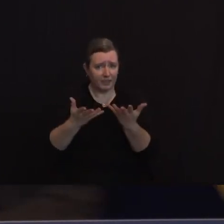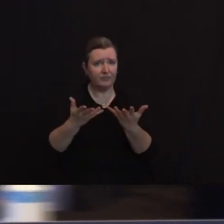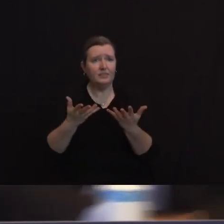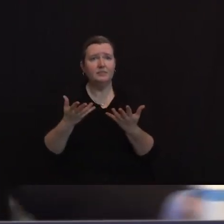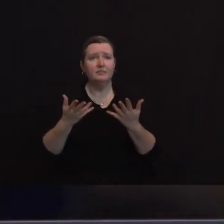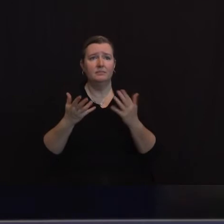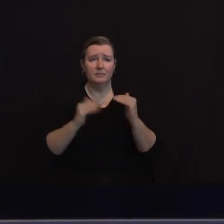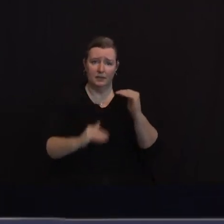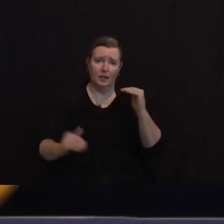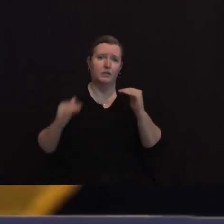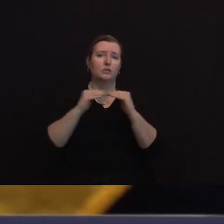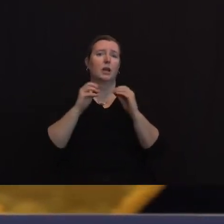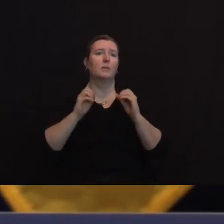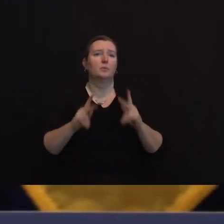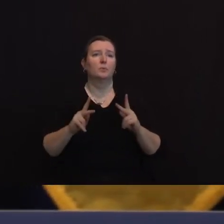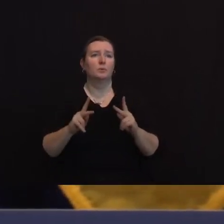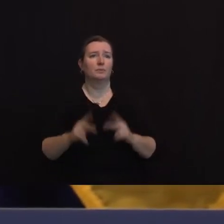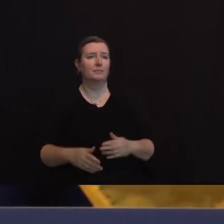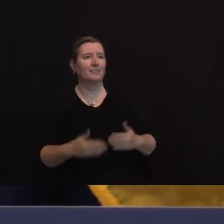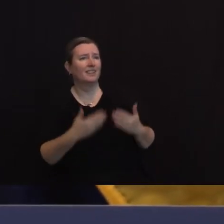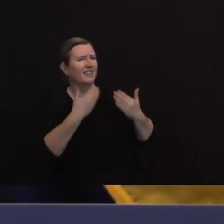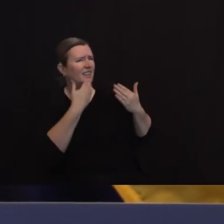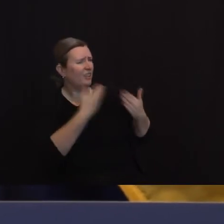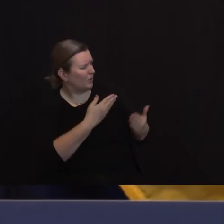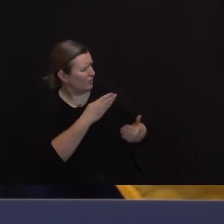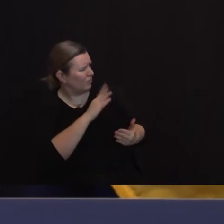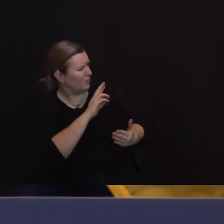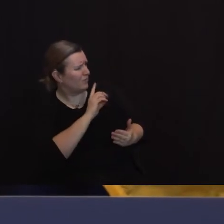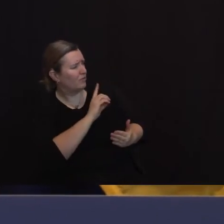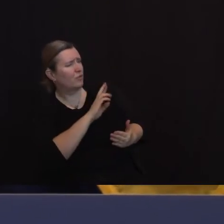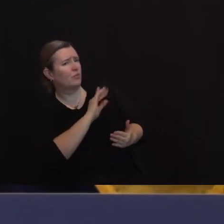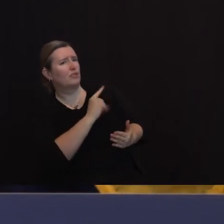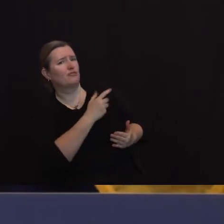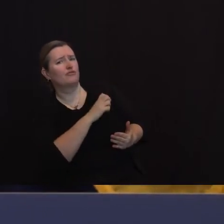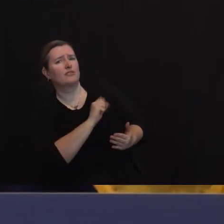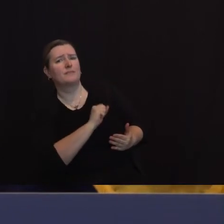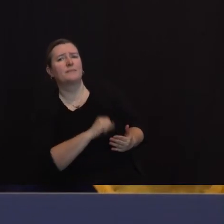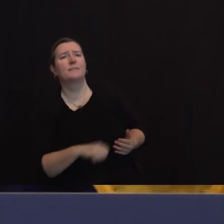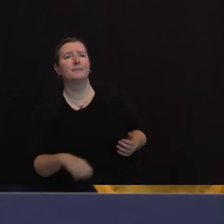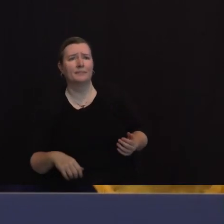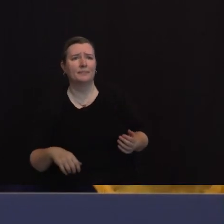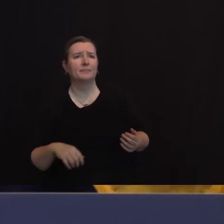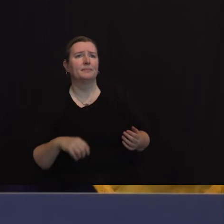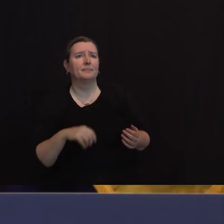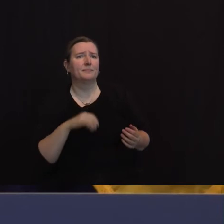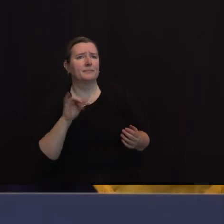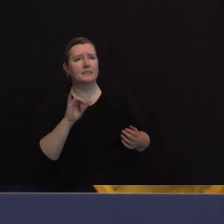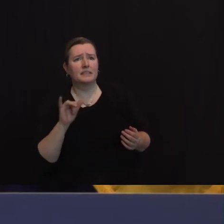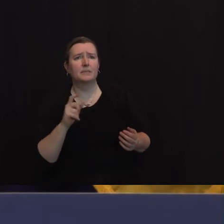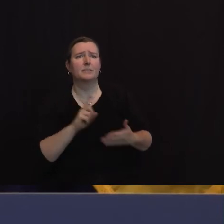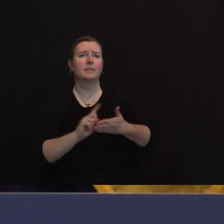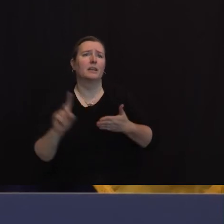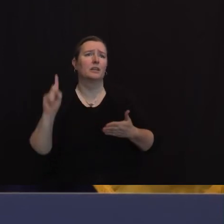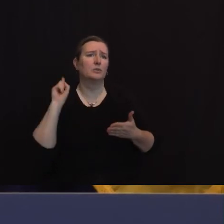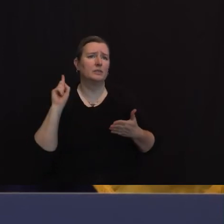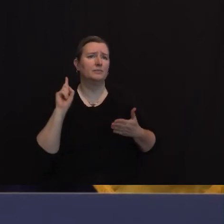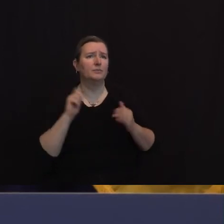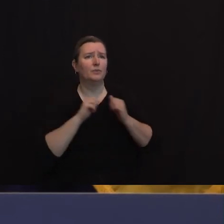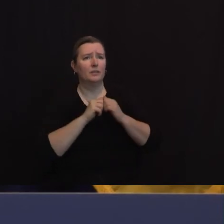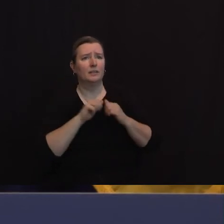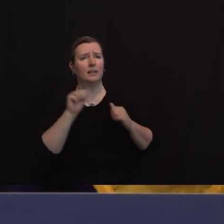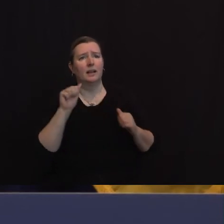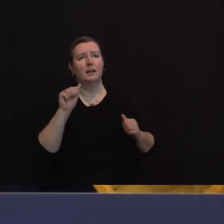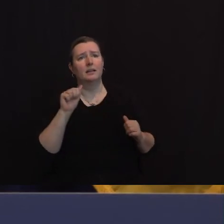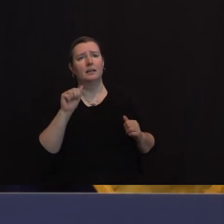you. Just as we saw last week with Angelica Allen McMillan, our